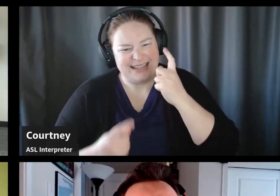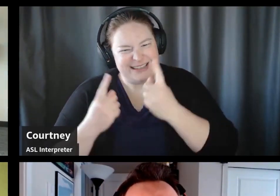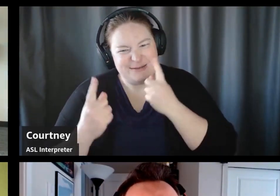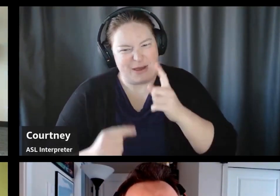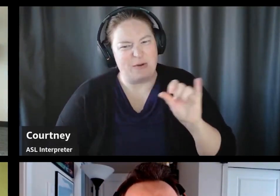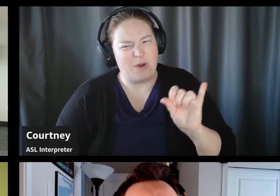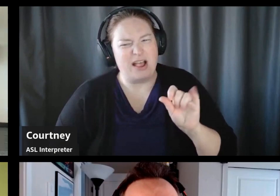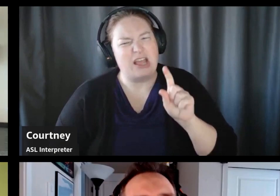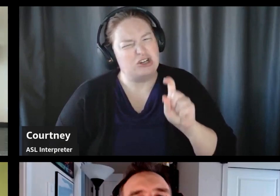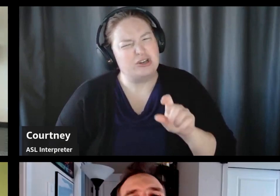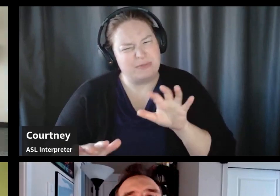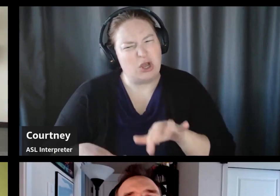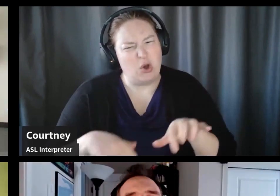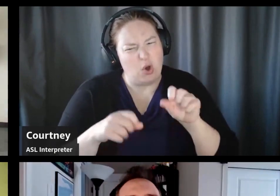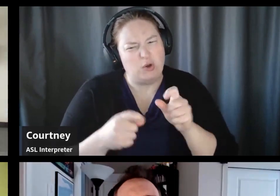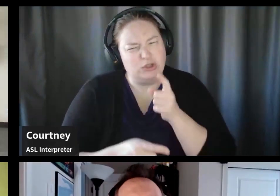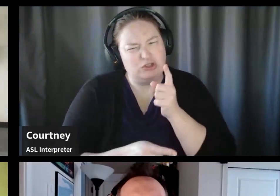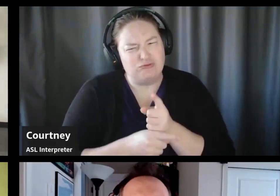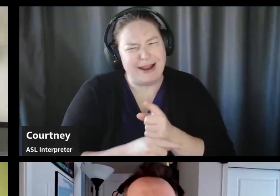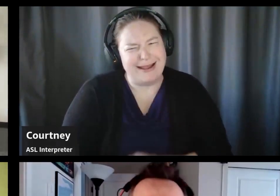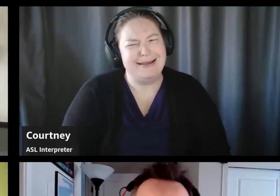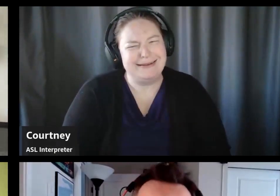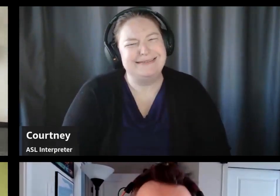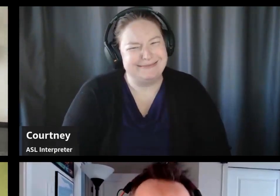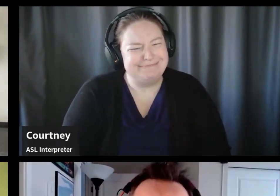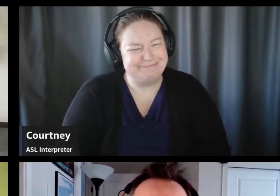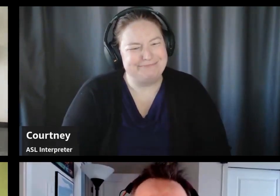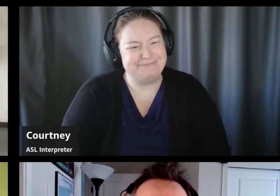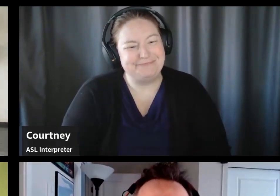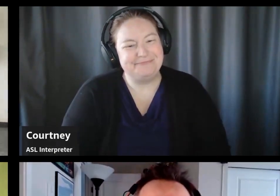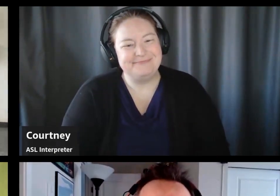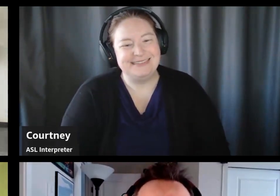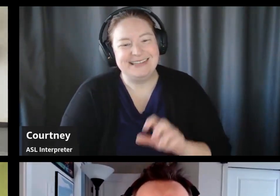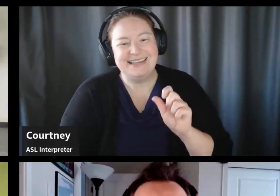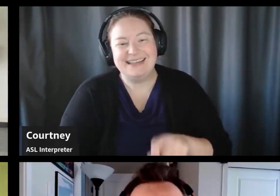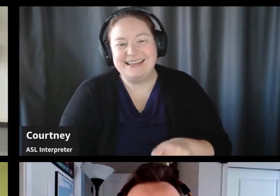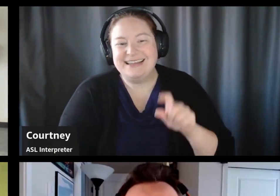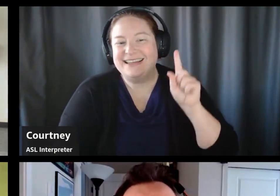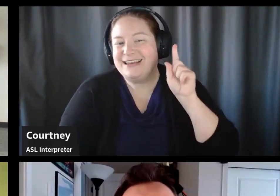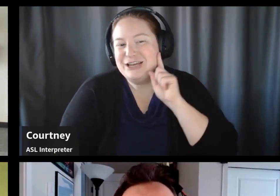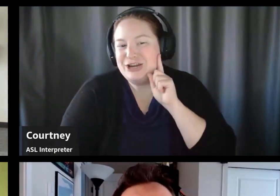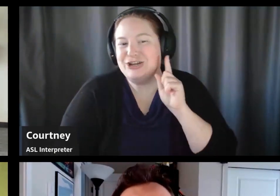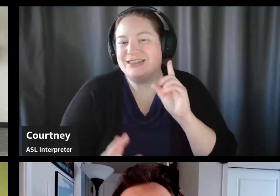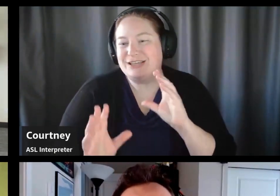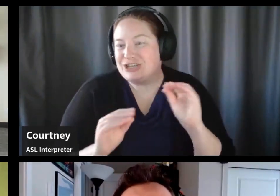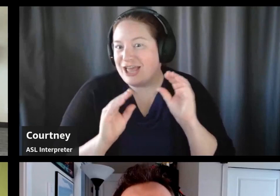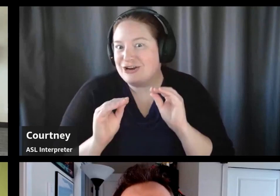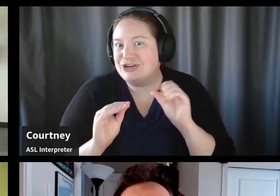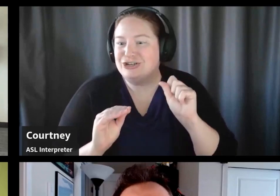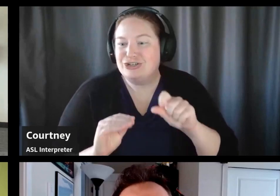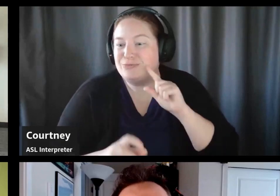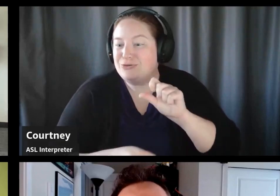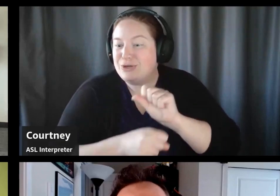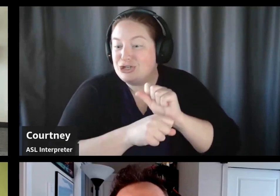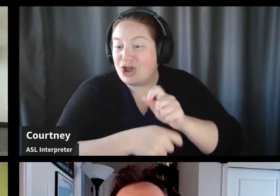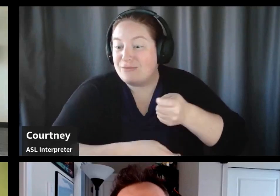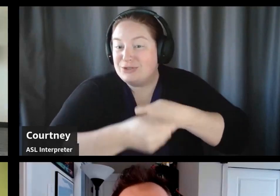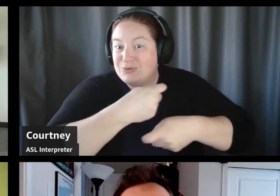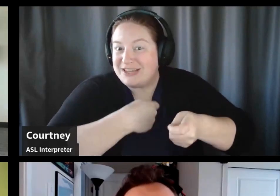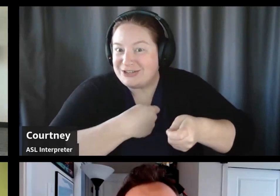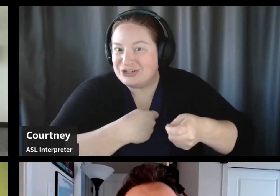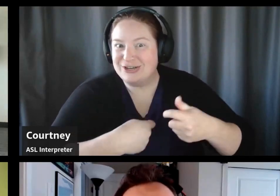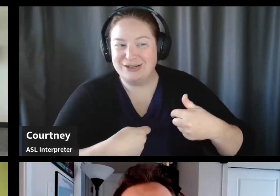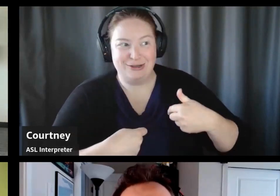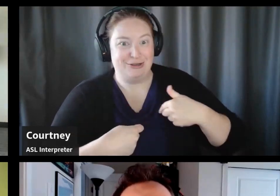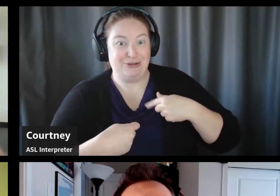be a host, right? Since you're, I could hear the chatter behind. I was like, should we do like a job switch? You come do mine, and I'll